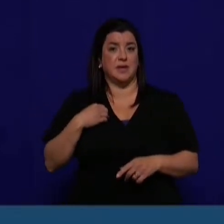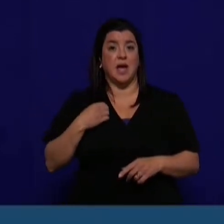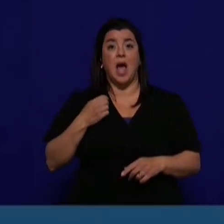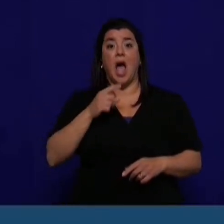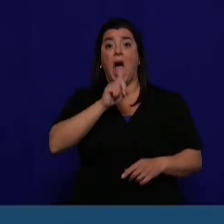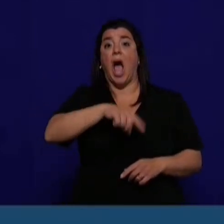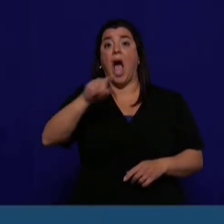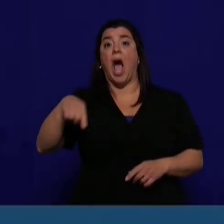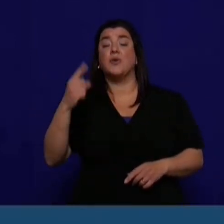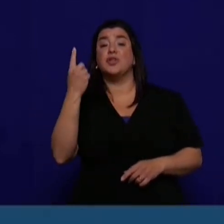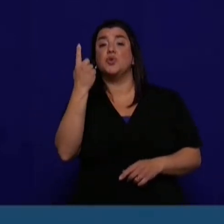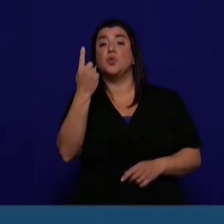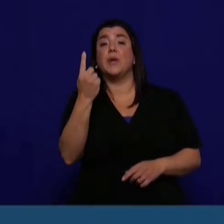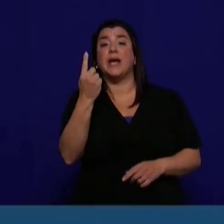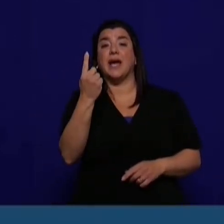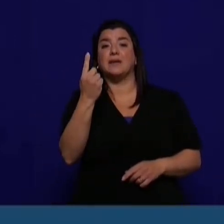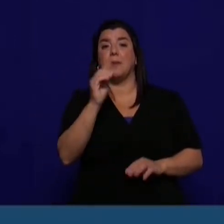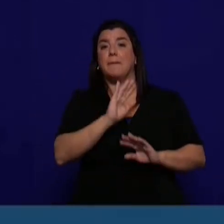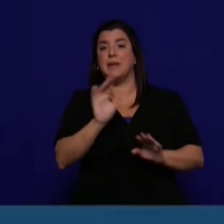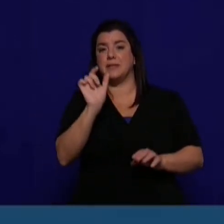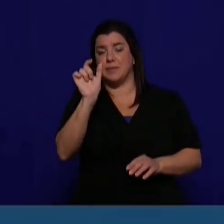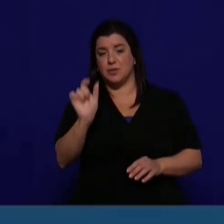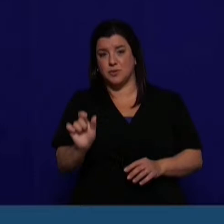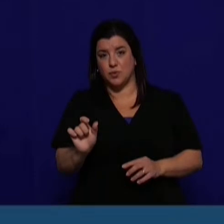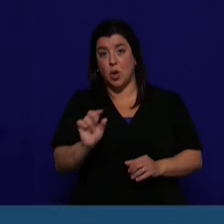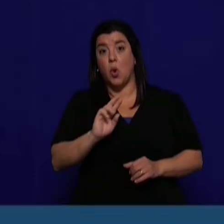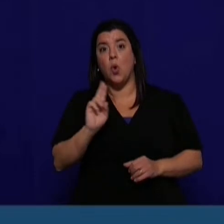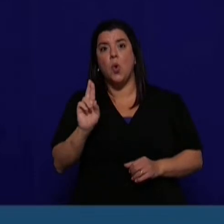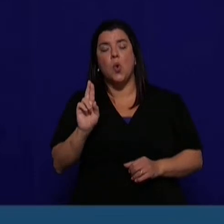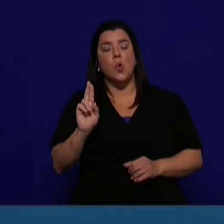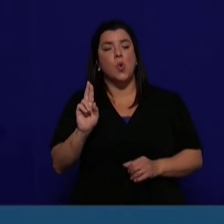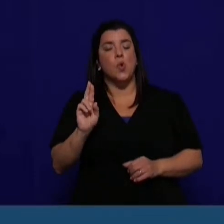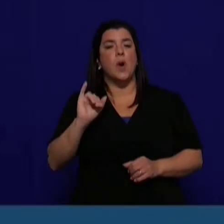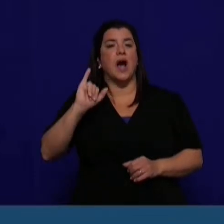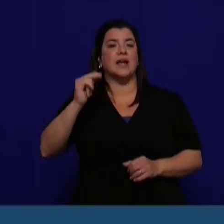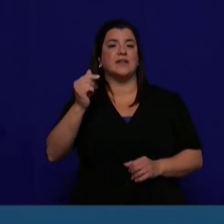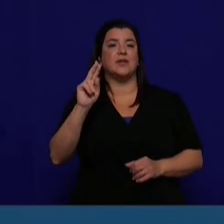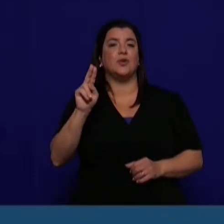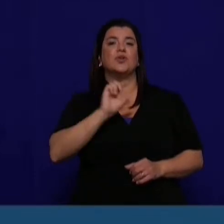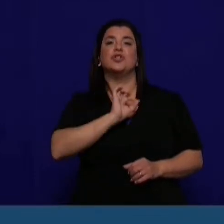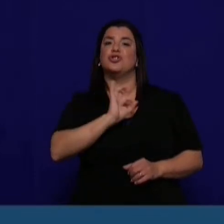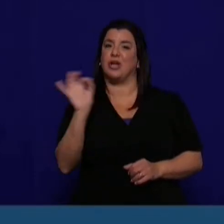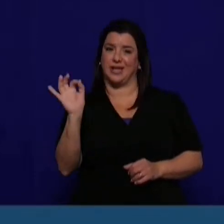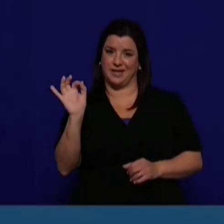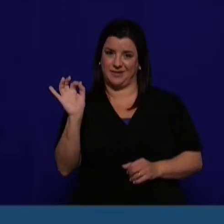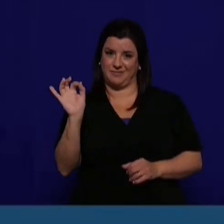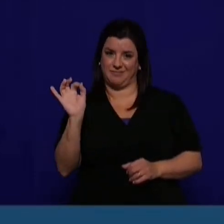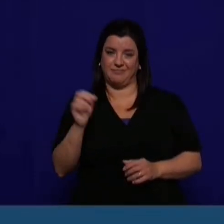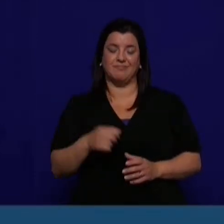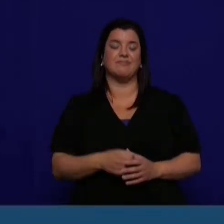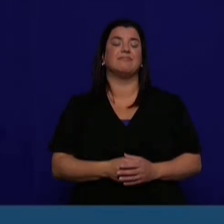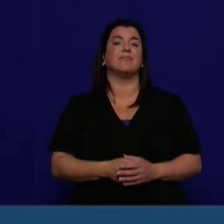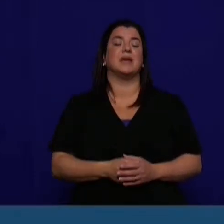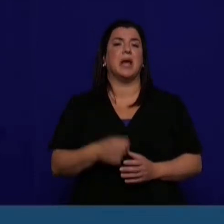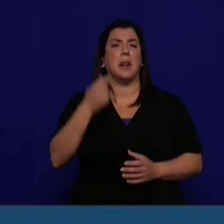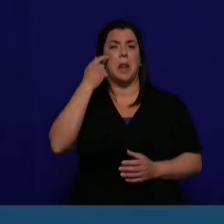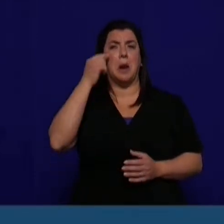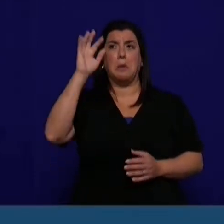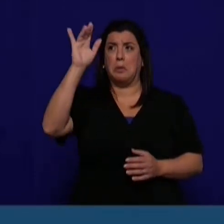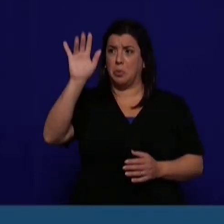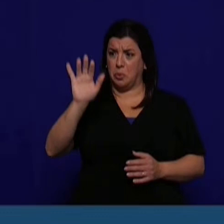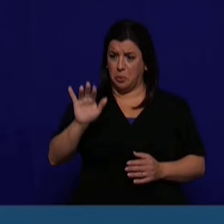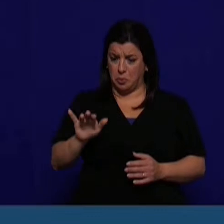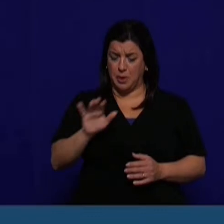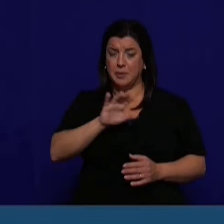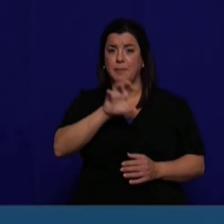ħadd fl-intensive care unit, Boffa hemm 5, St. Thomas hemm 4, rehab ta' Caringrek hemm 5,